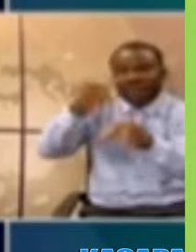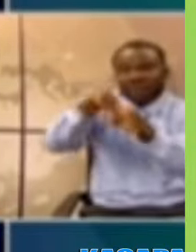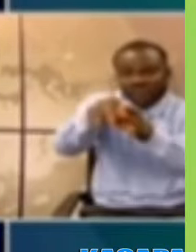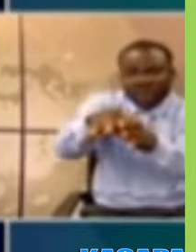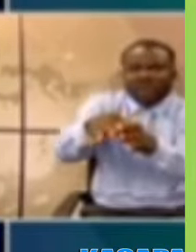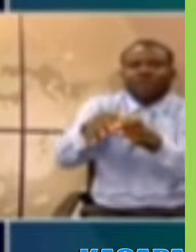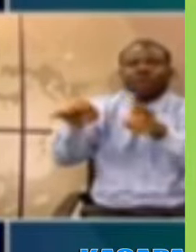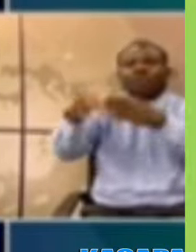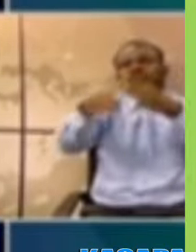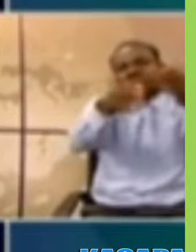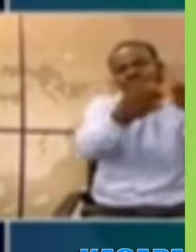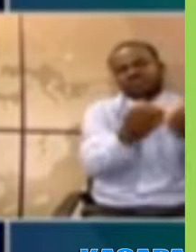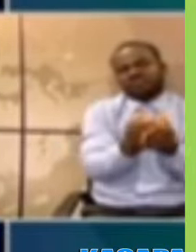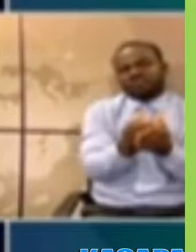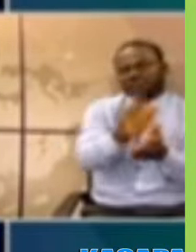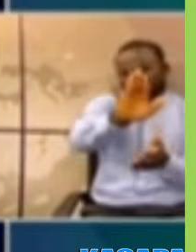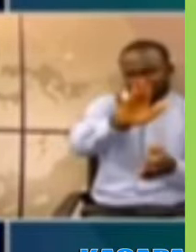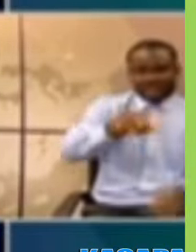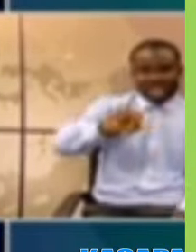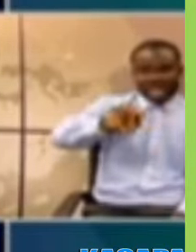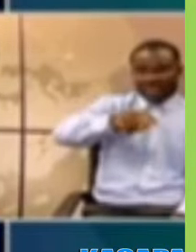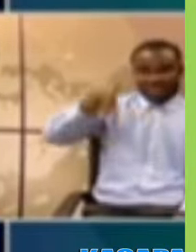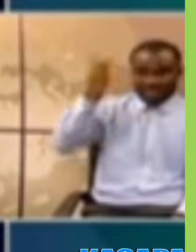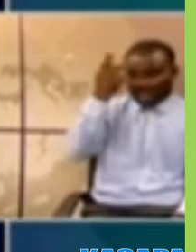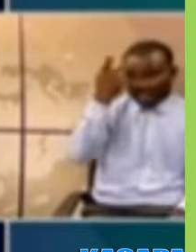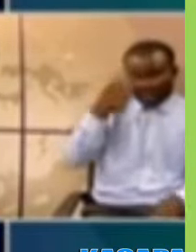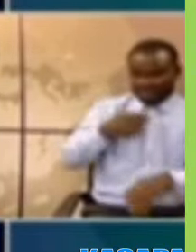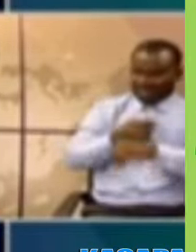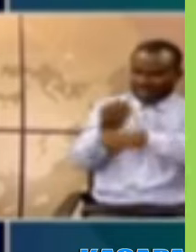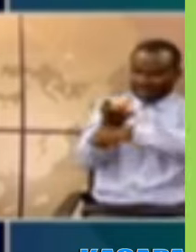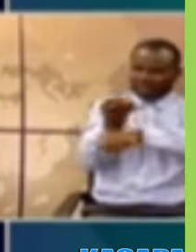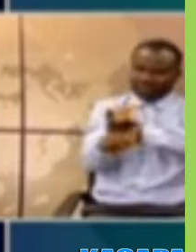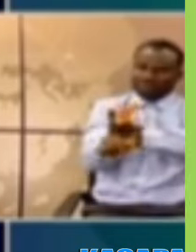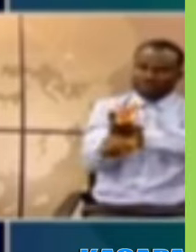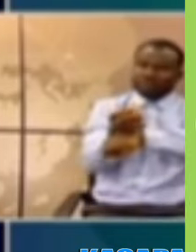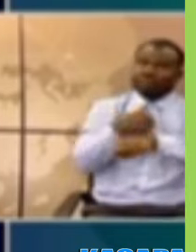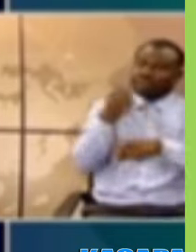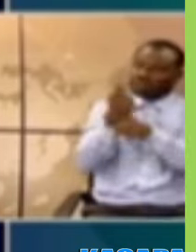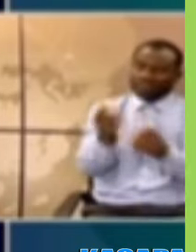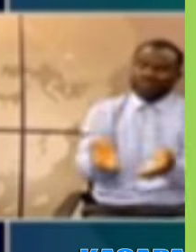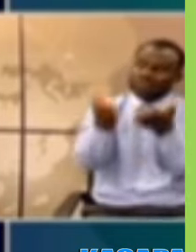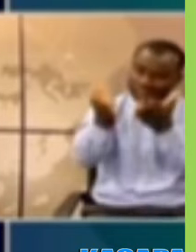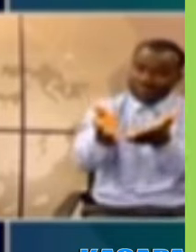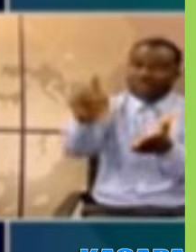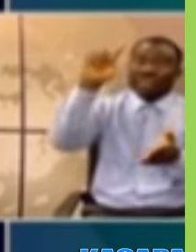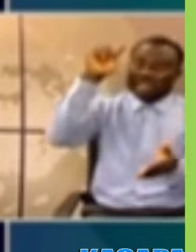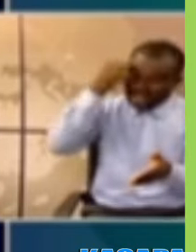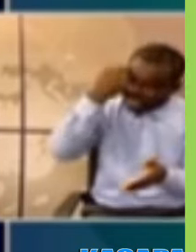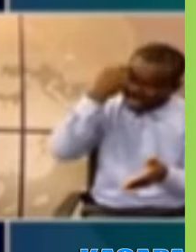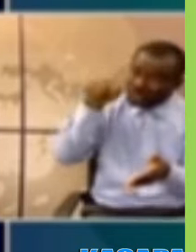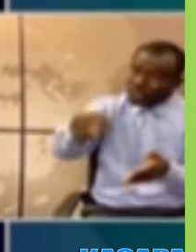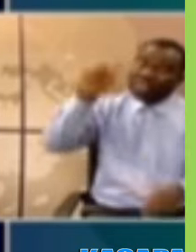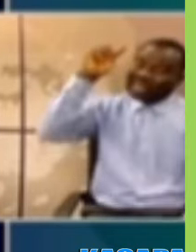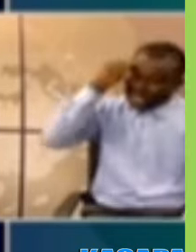aban me afoto na me de be ma mu samo phone say eye unpopular e asem wa by the time you realize no more